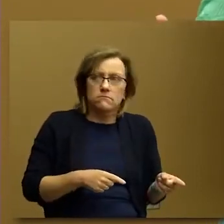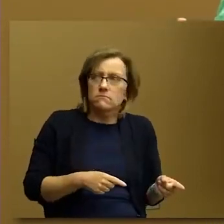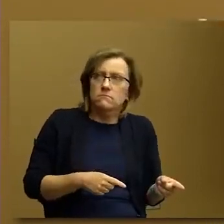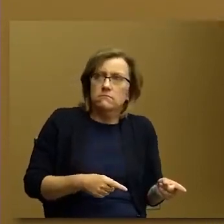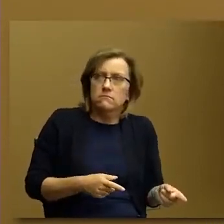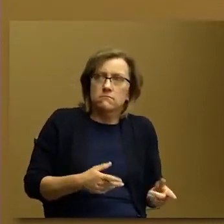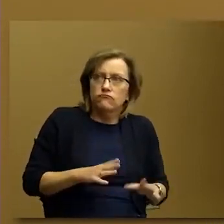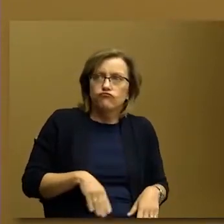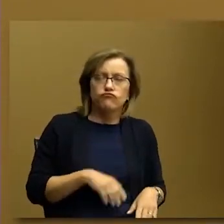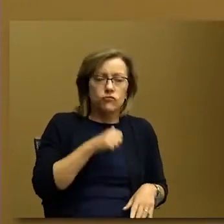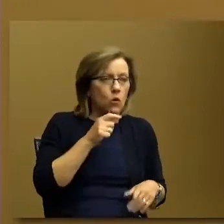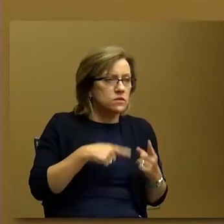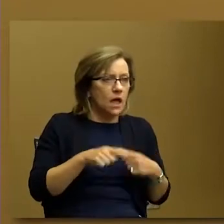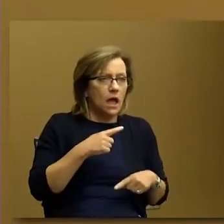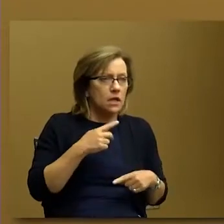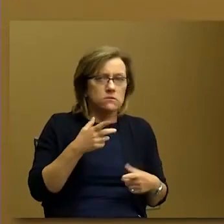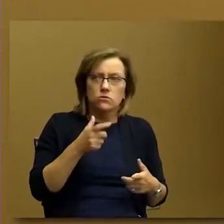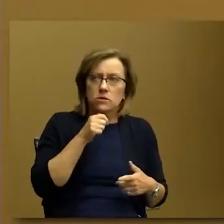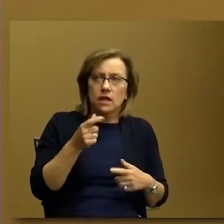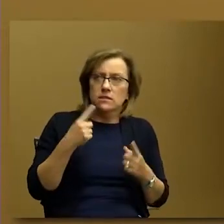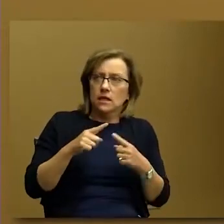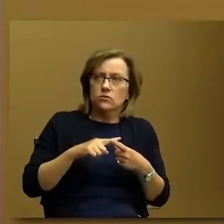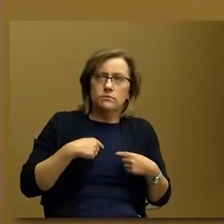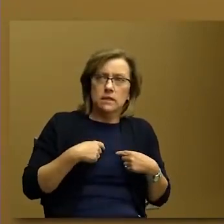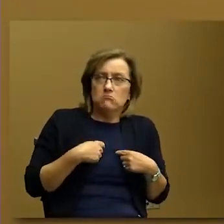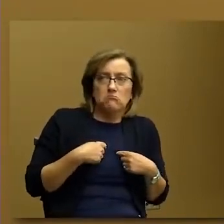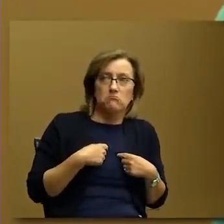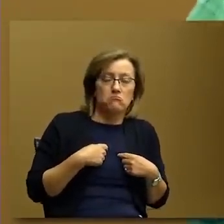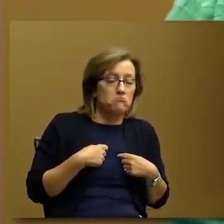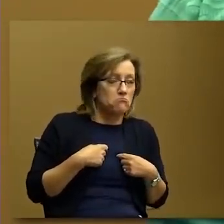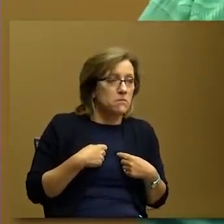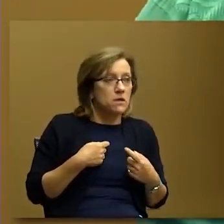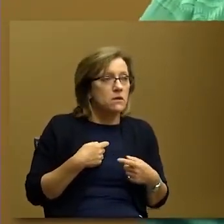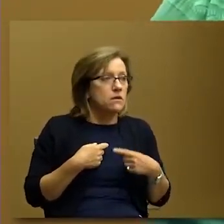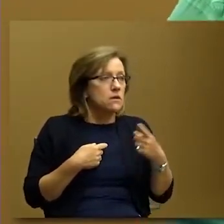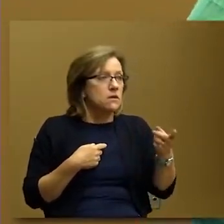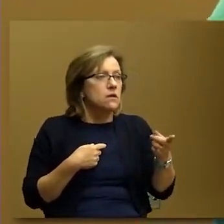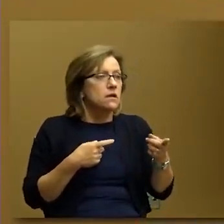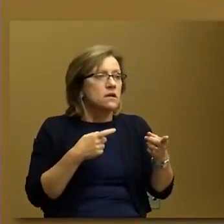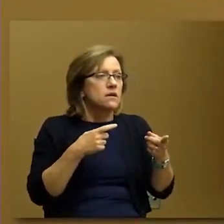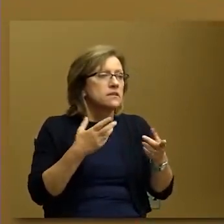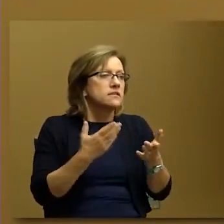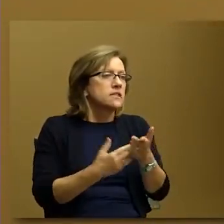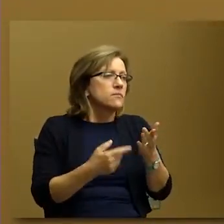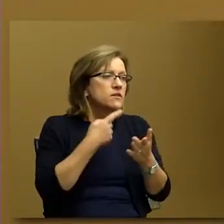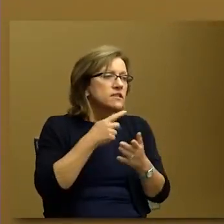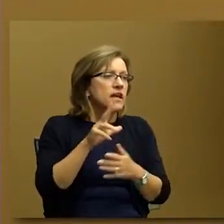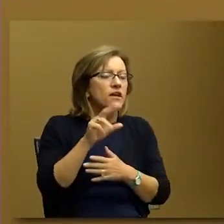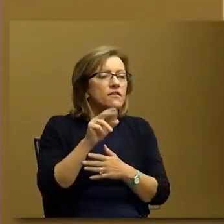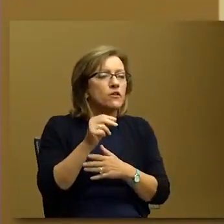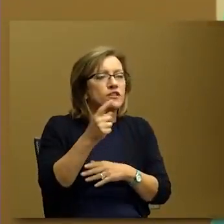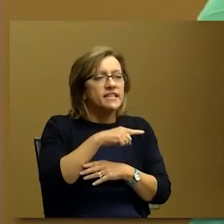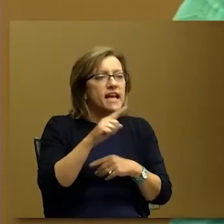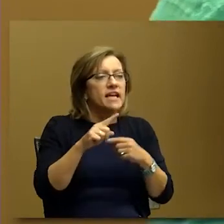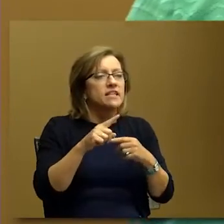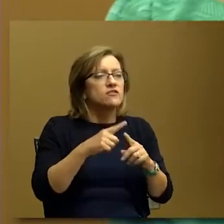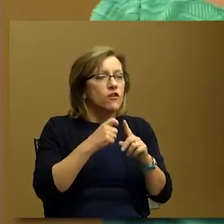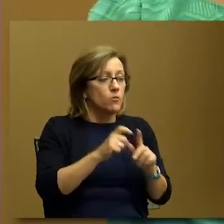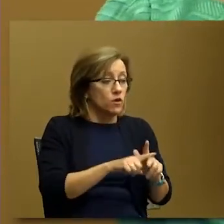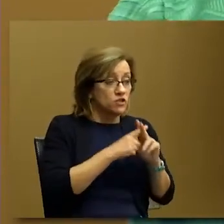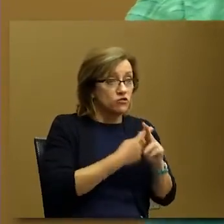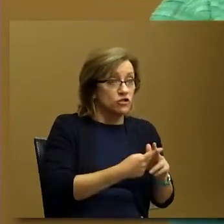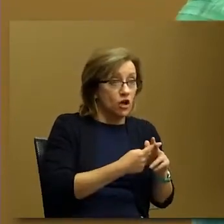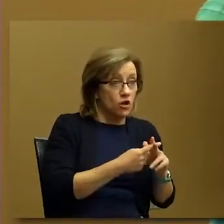don't sign. So why would they sign back to them? The website says you have 30 days from when you start the assessment to edit